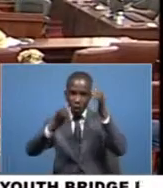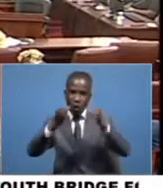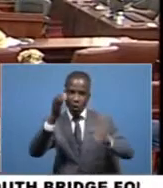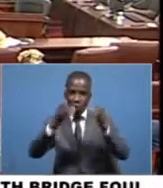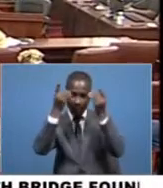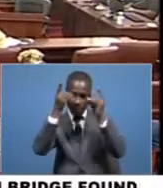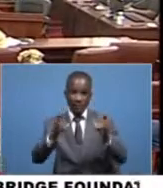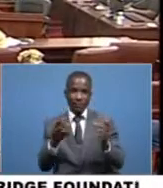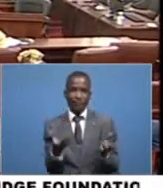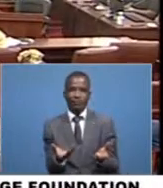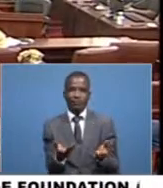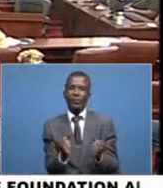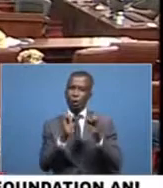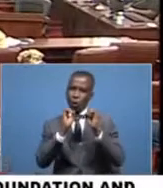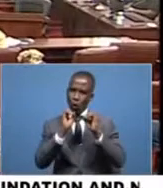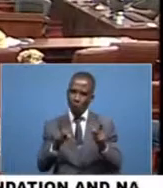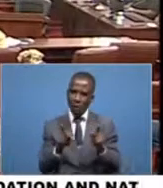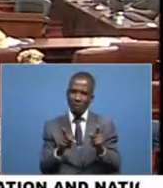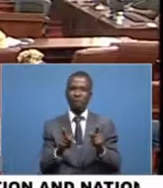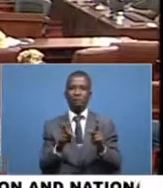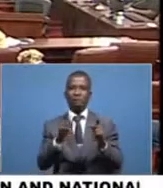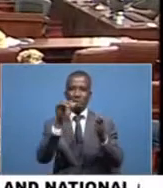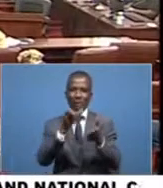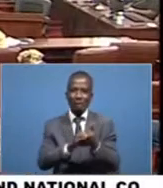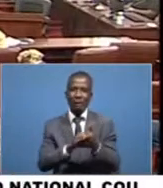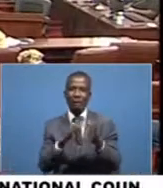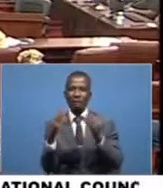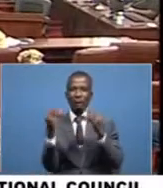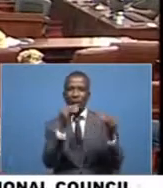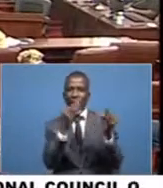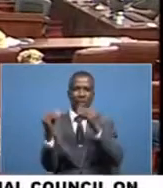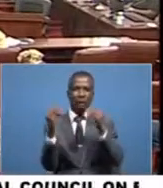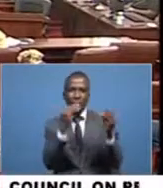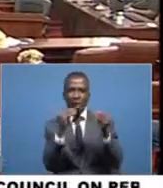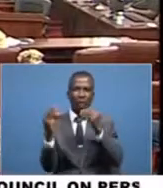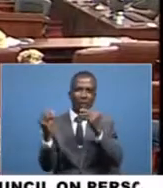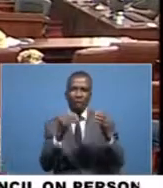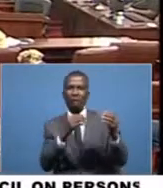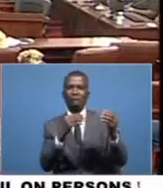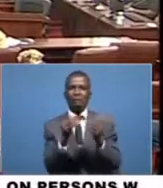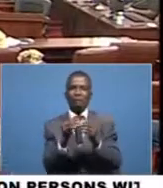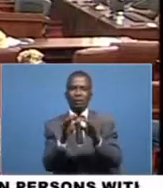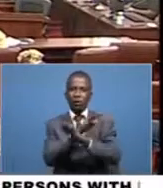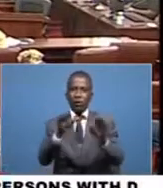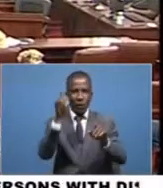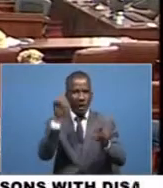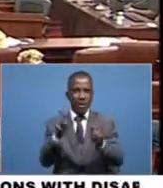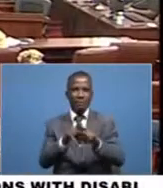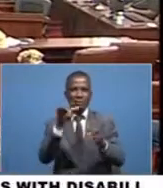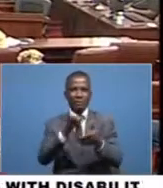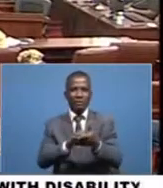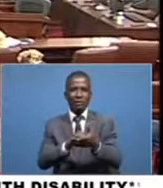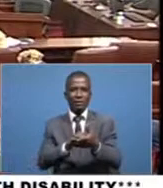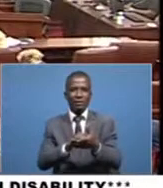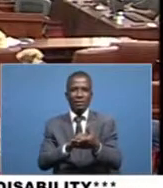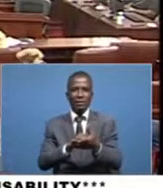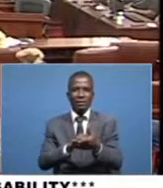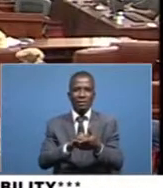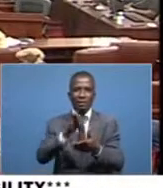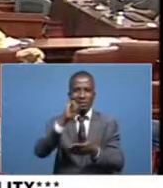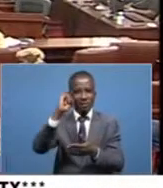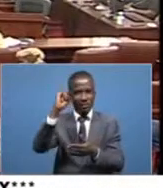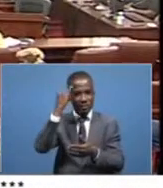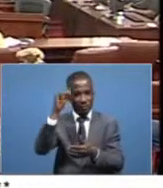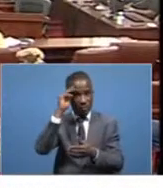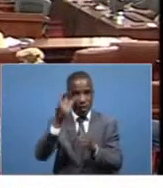quote. In view of the clear provisions of the rules referred to above, we do not agree with the submission of counsel for the petitioner